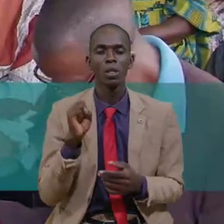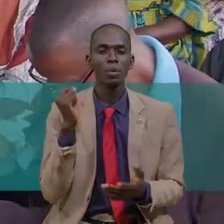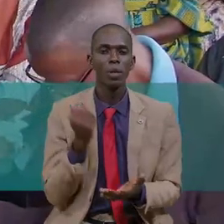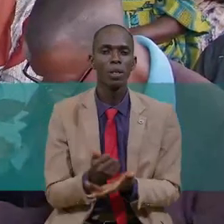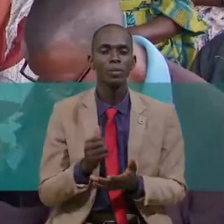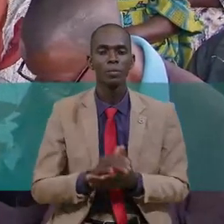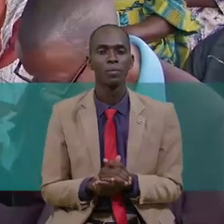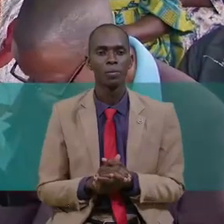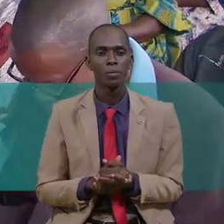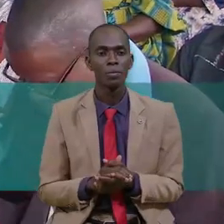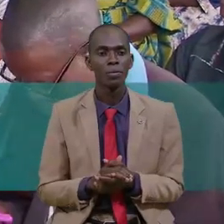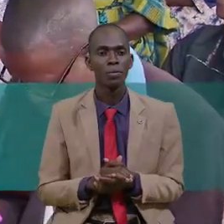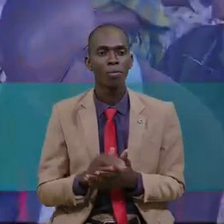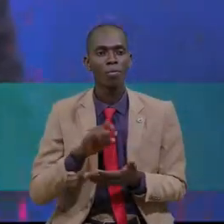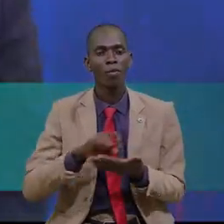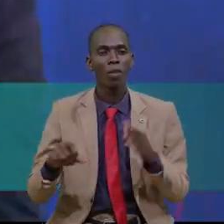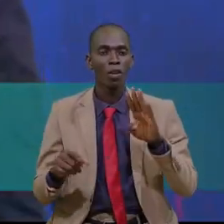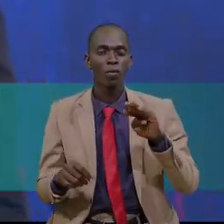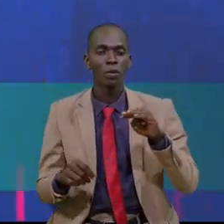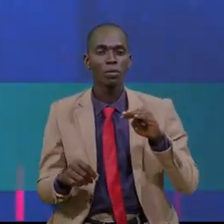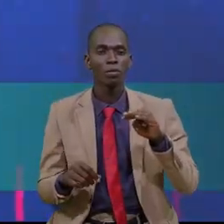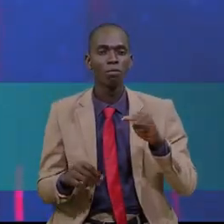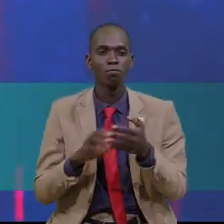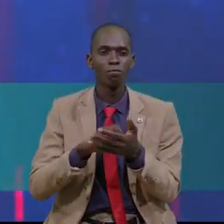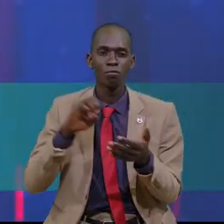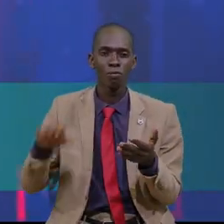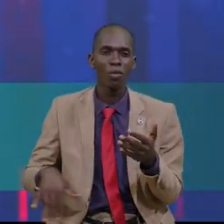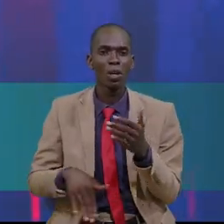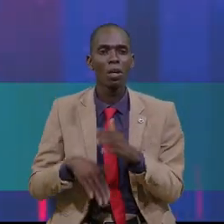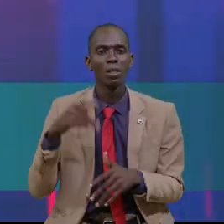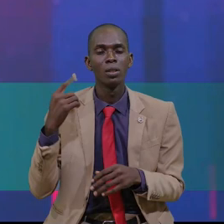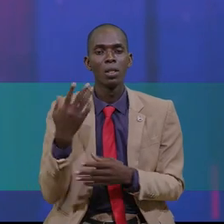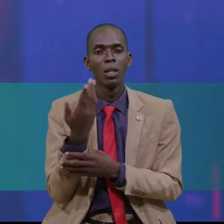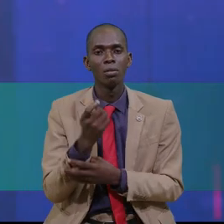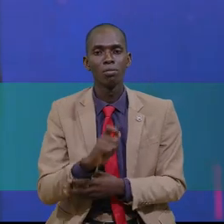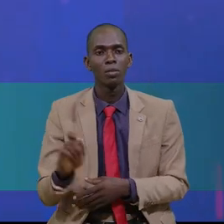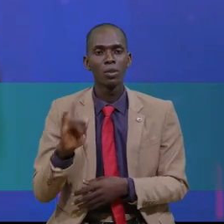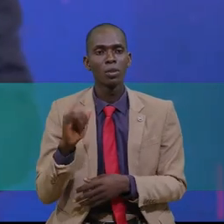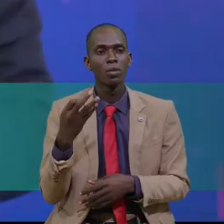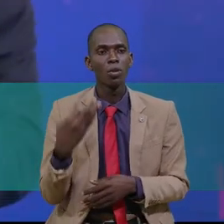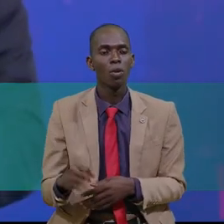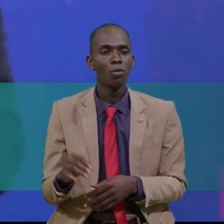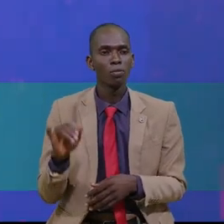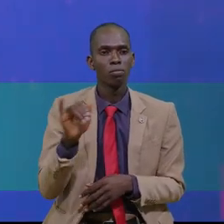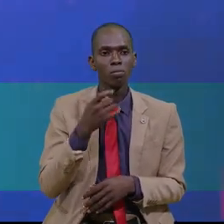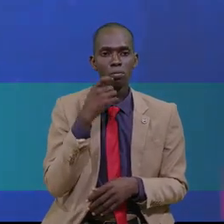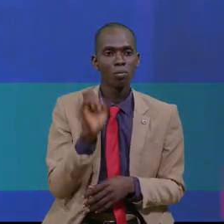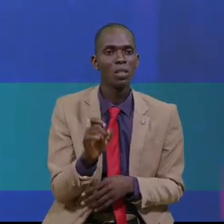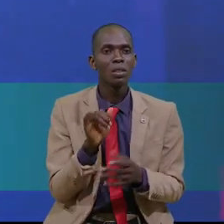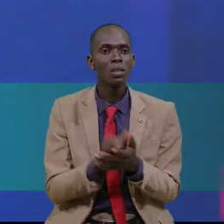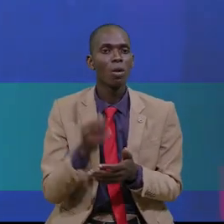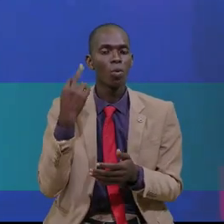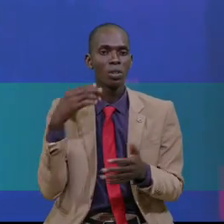at verse 14. In verse 14, blotting out the handwriting of ordinances that